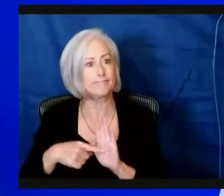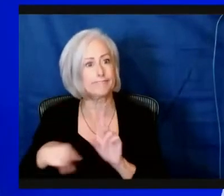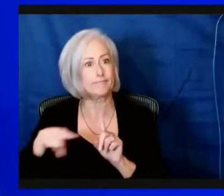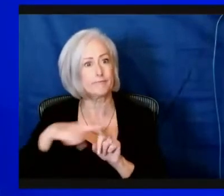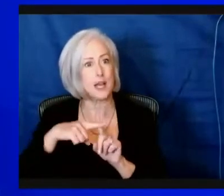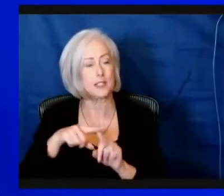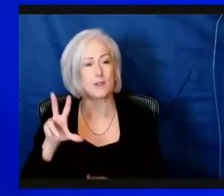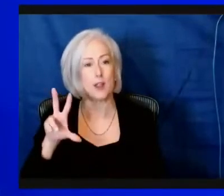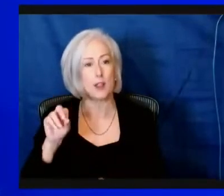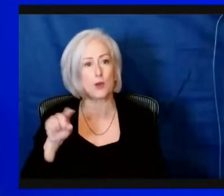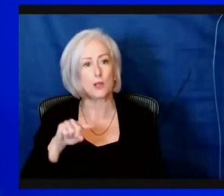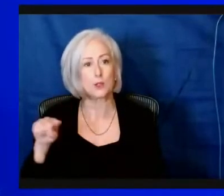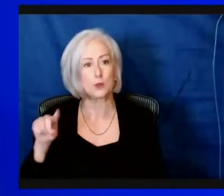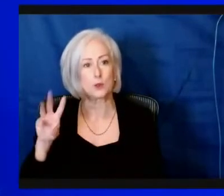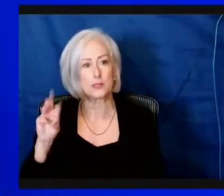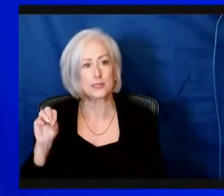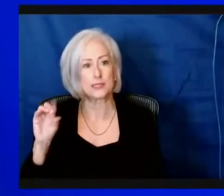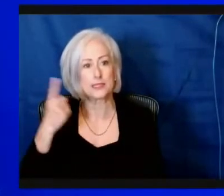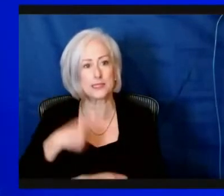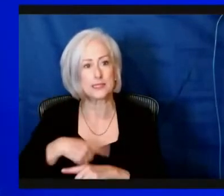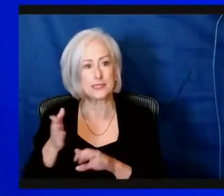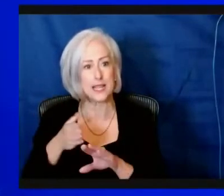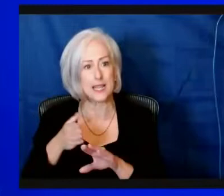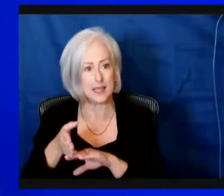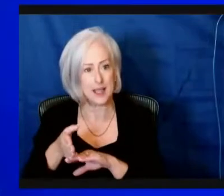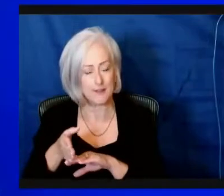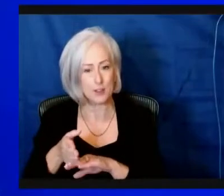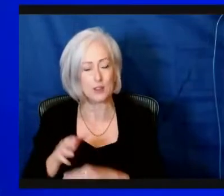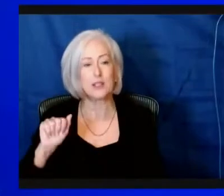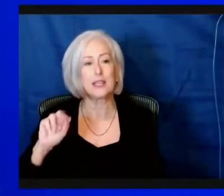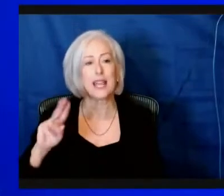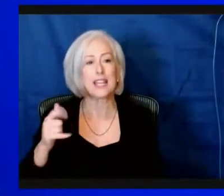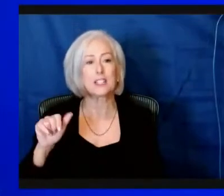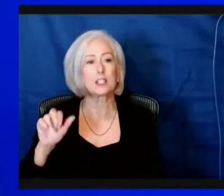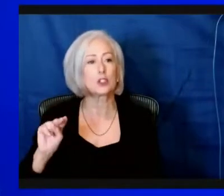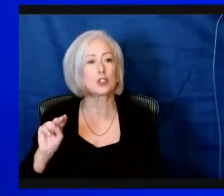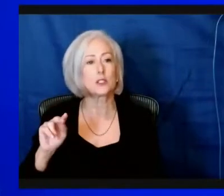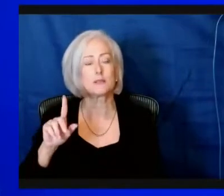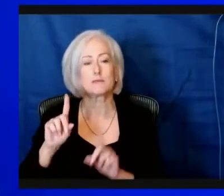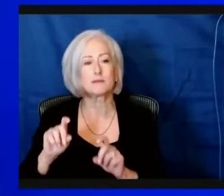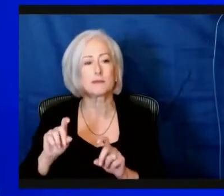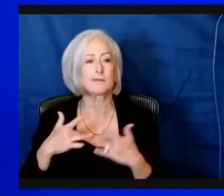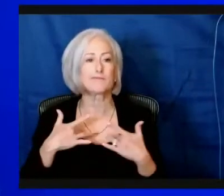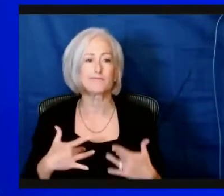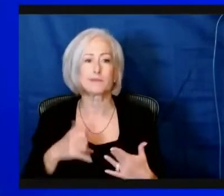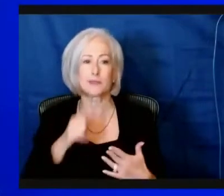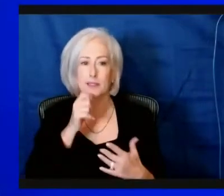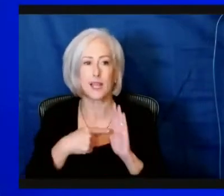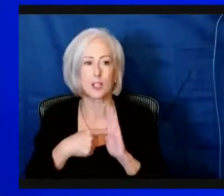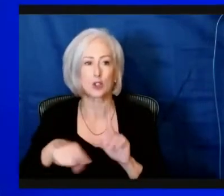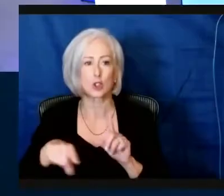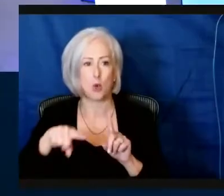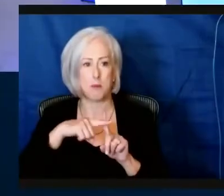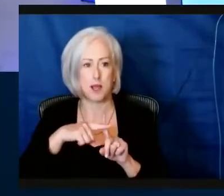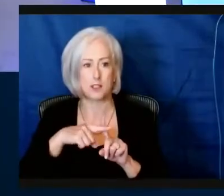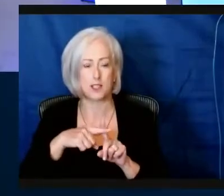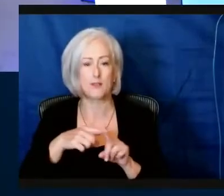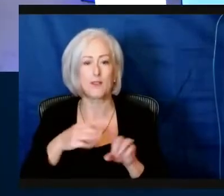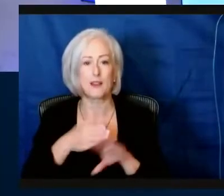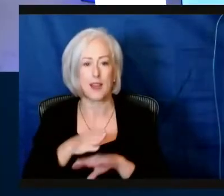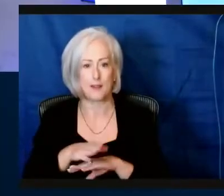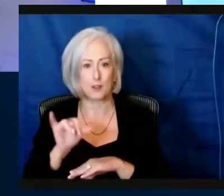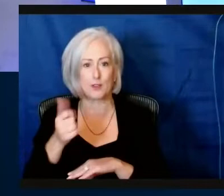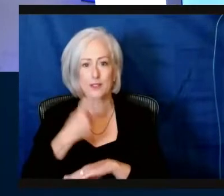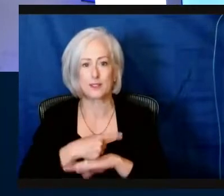be not as often positive, especially if you are not in that infectious viral stage. Hawk, the only thing I would add to that